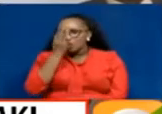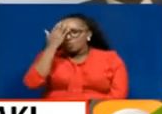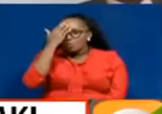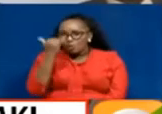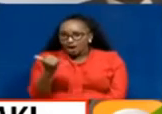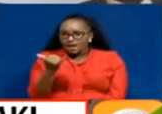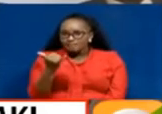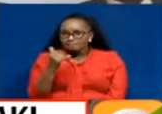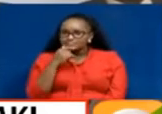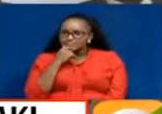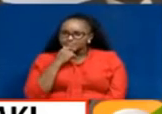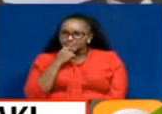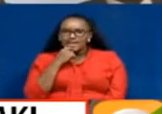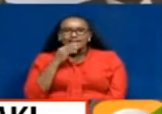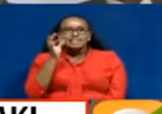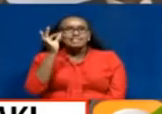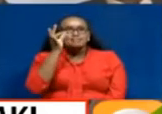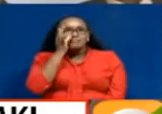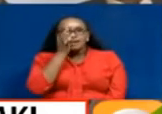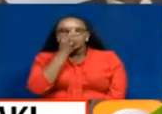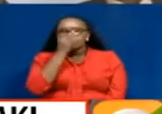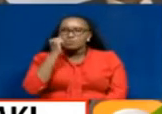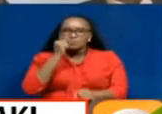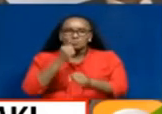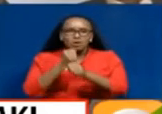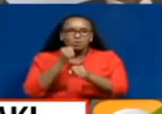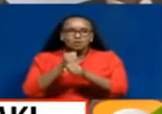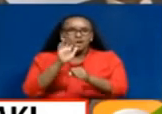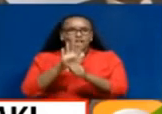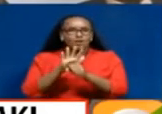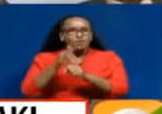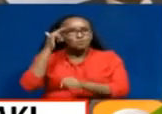because of what he has done for our country.